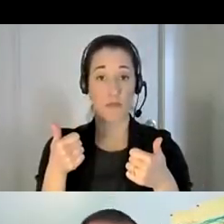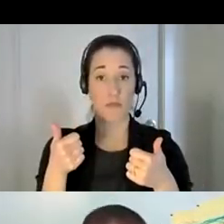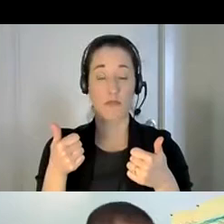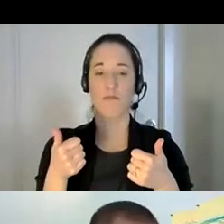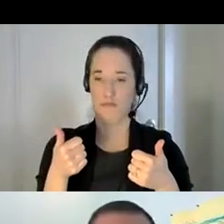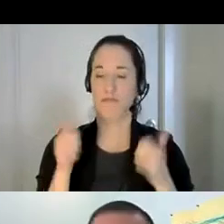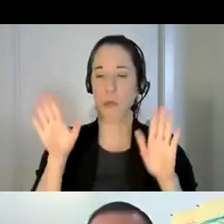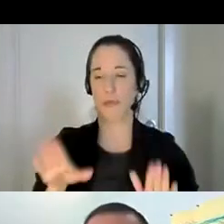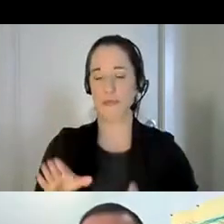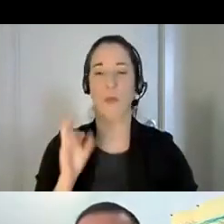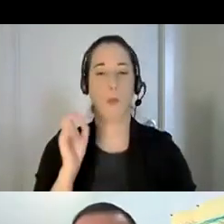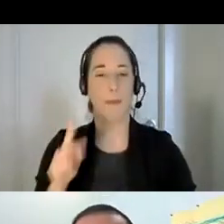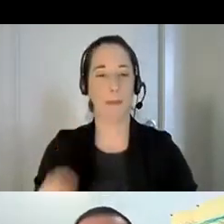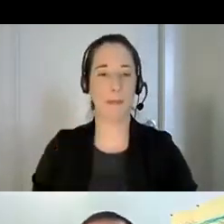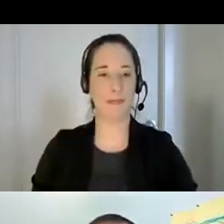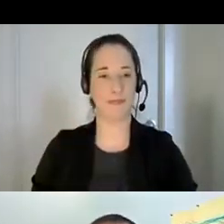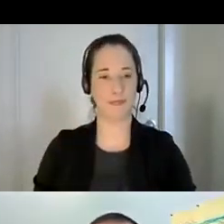Great. Okay.